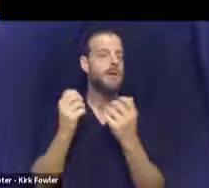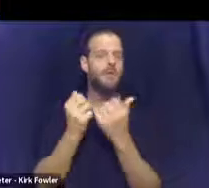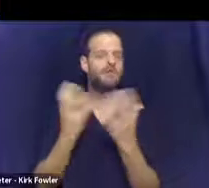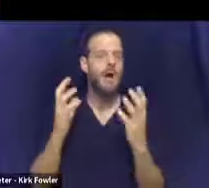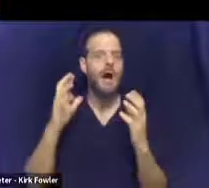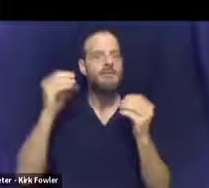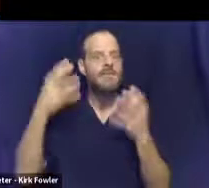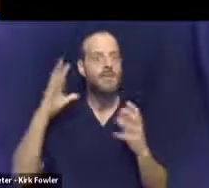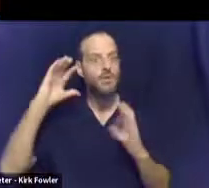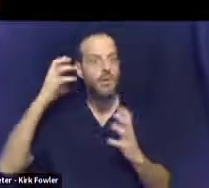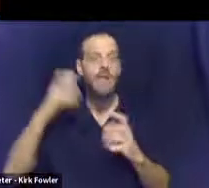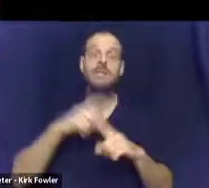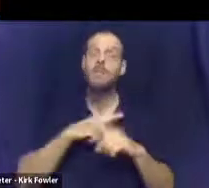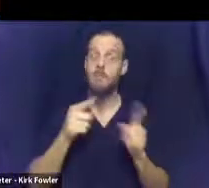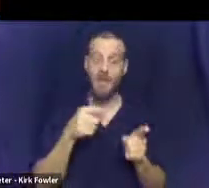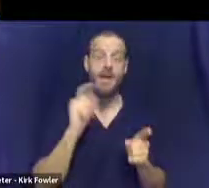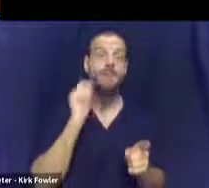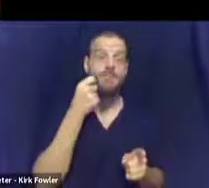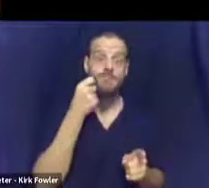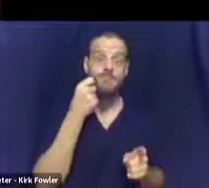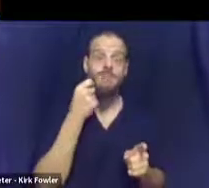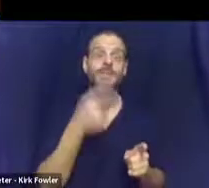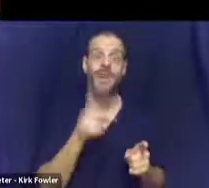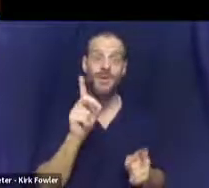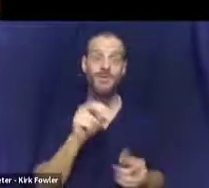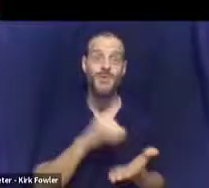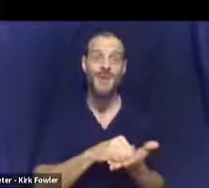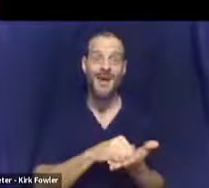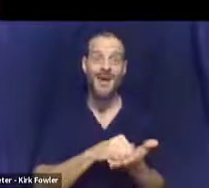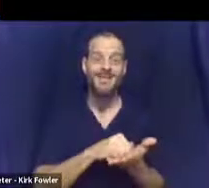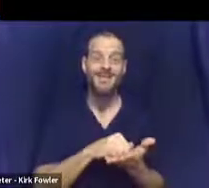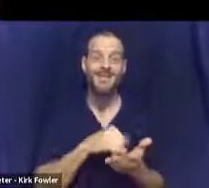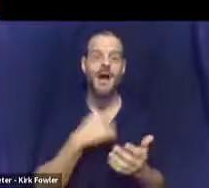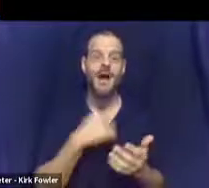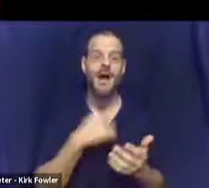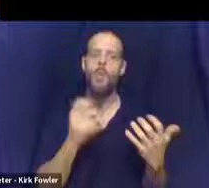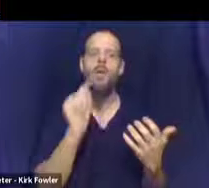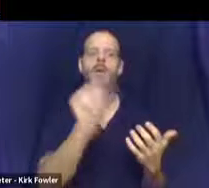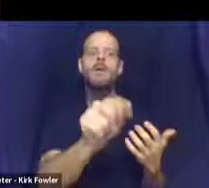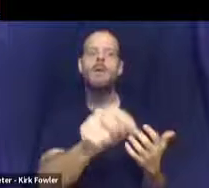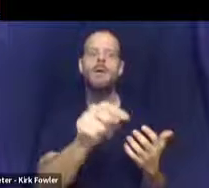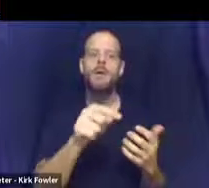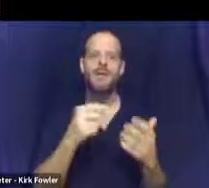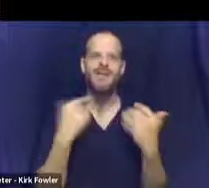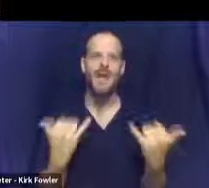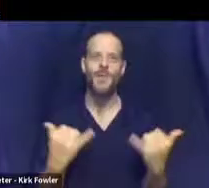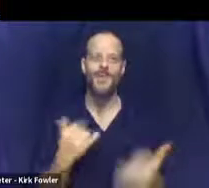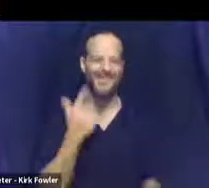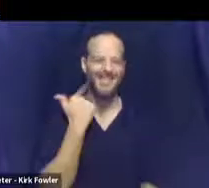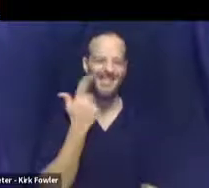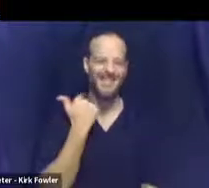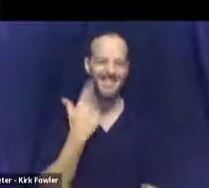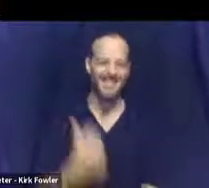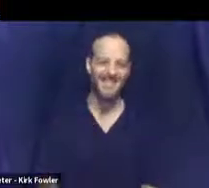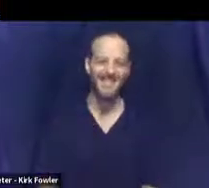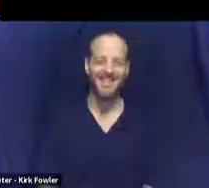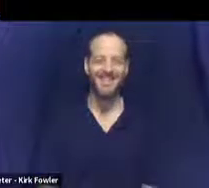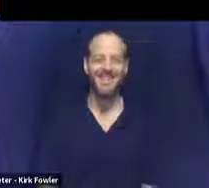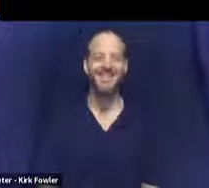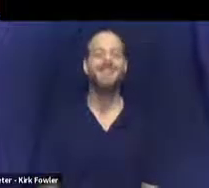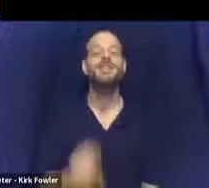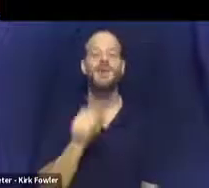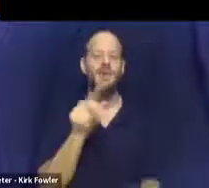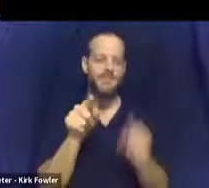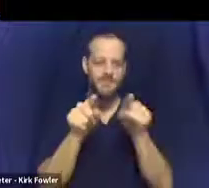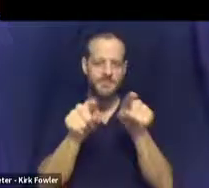wants to communicate. Right. To be able to say, I want to do this thing now. So this these pictures here of